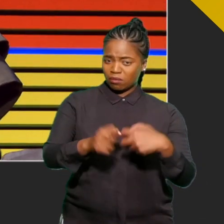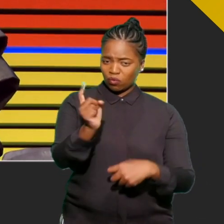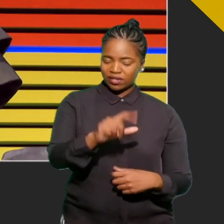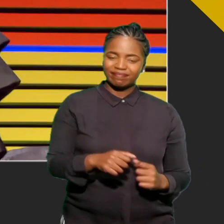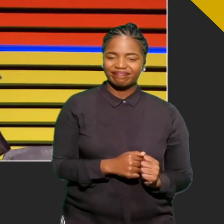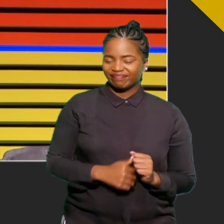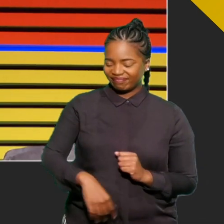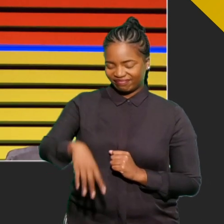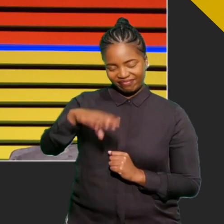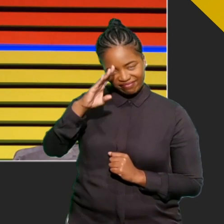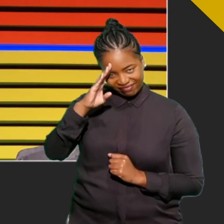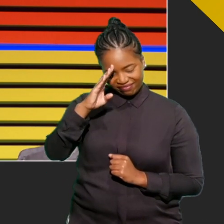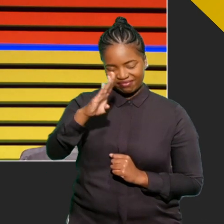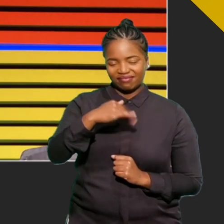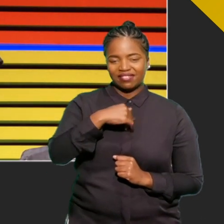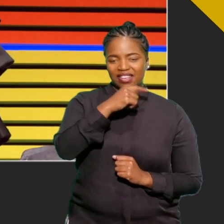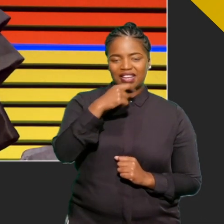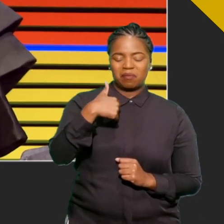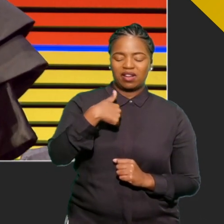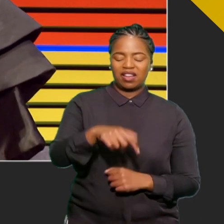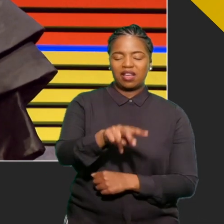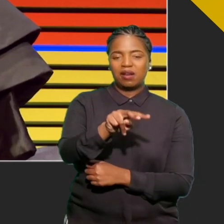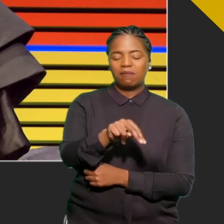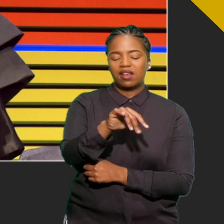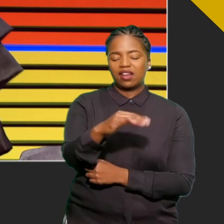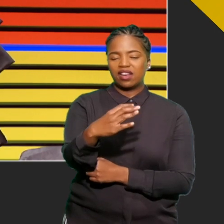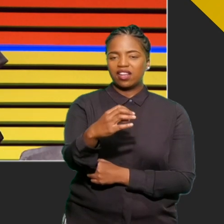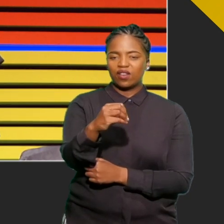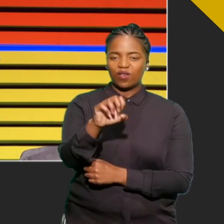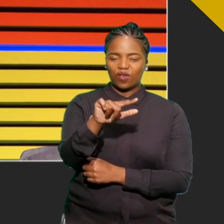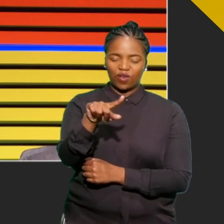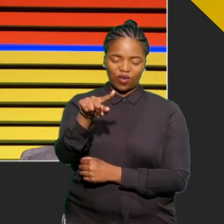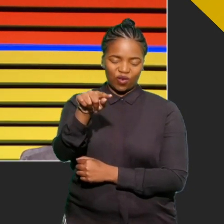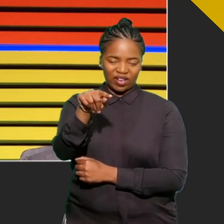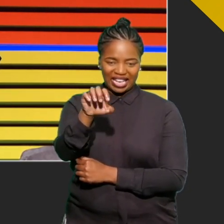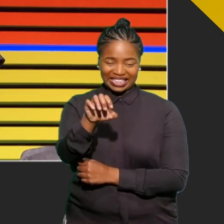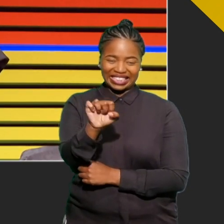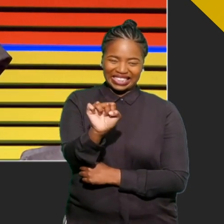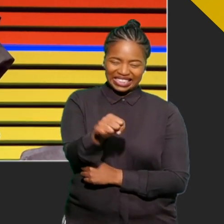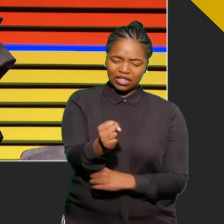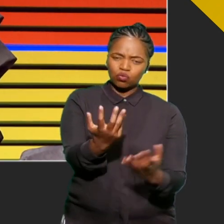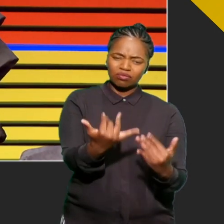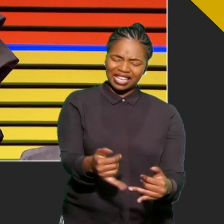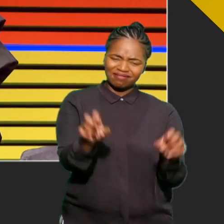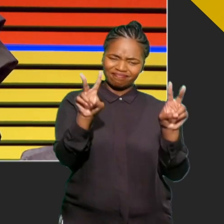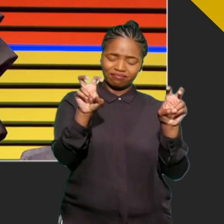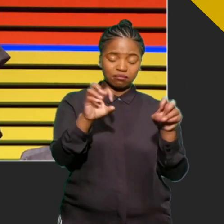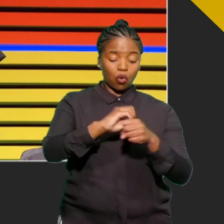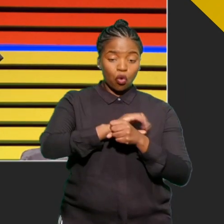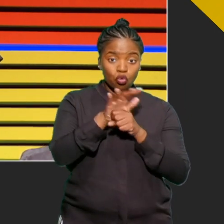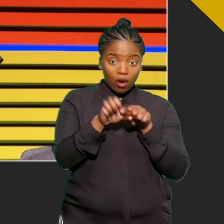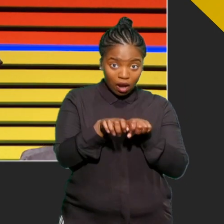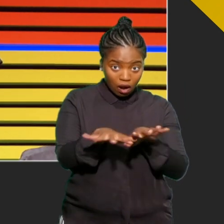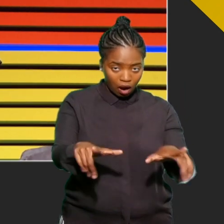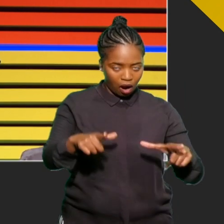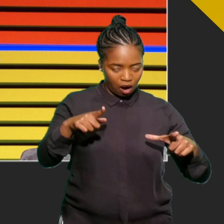dumedise nna ka lebitso ke nna Nicolette wa Gamashine, ngwana wa kwa Bush Park Ridge Mapulaneng, le gopolo gore se na re lwa le twatse ya coronavirus. Now we know